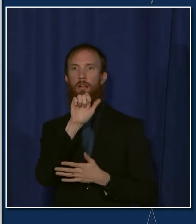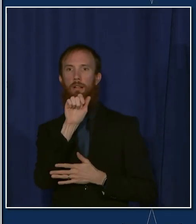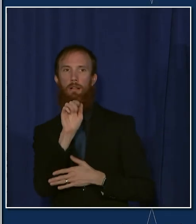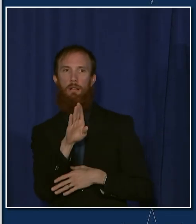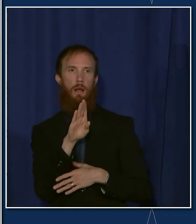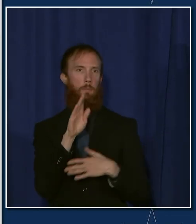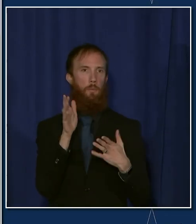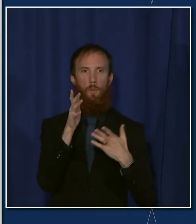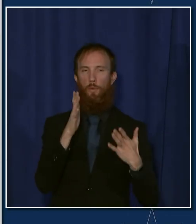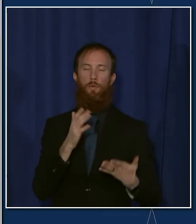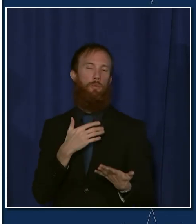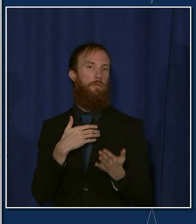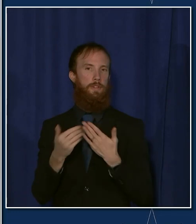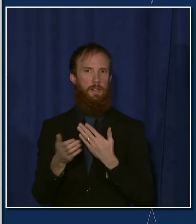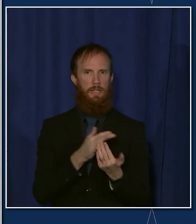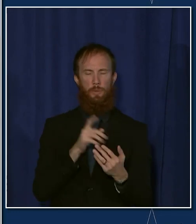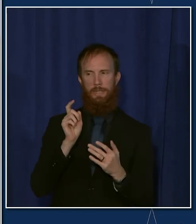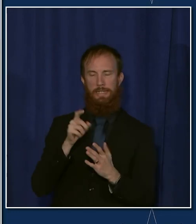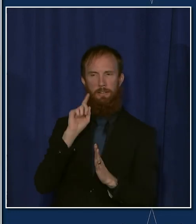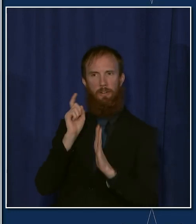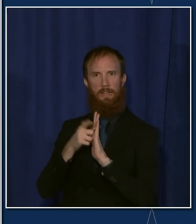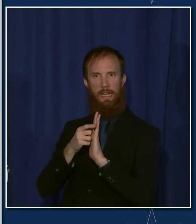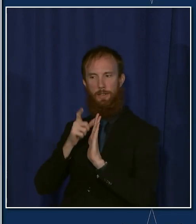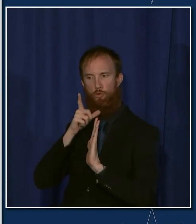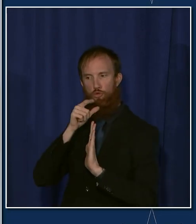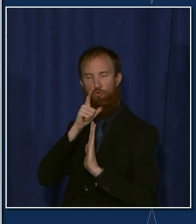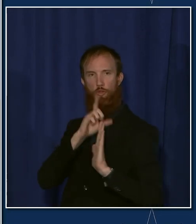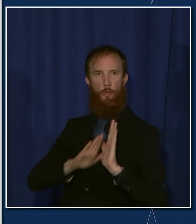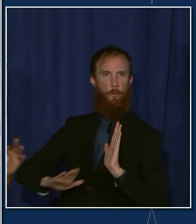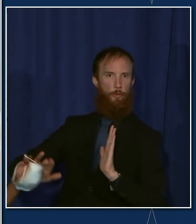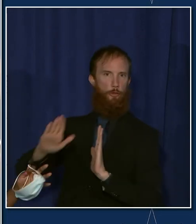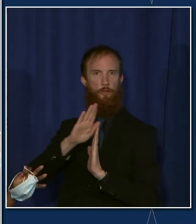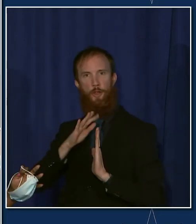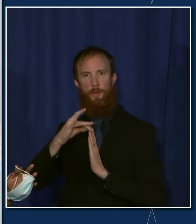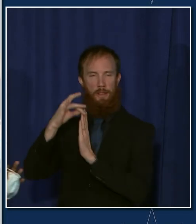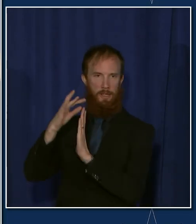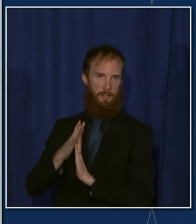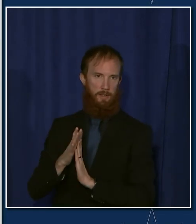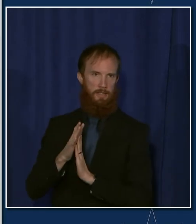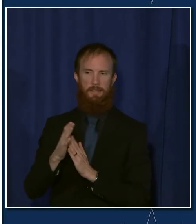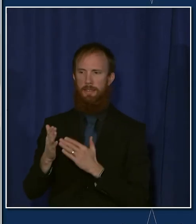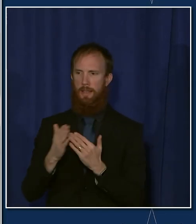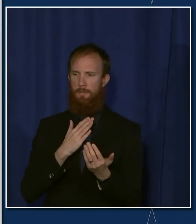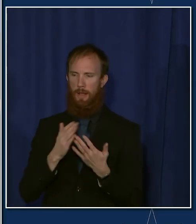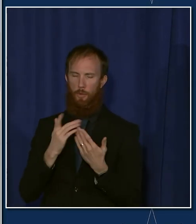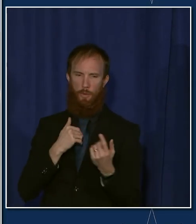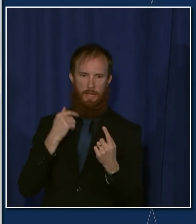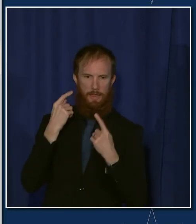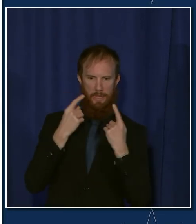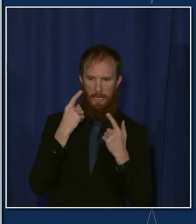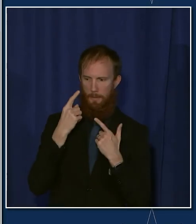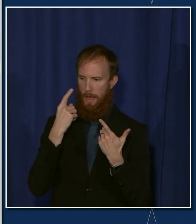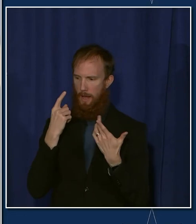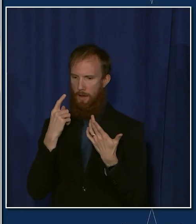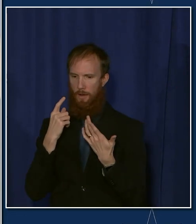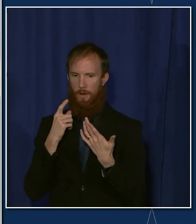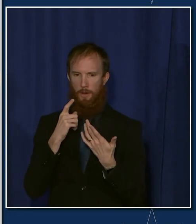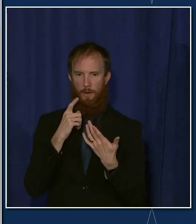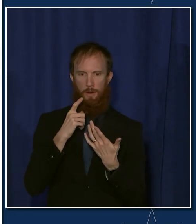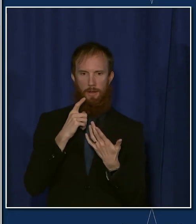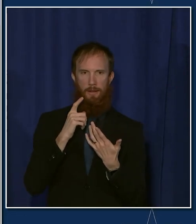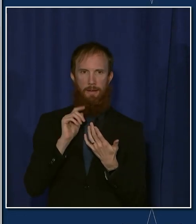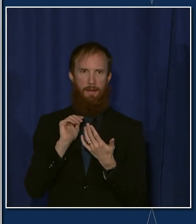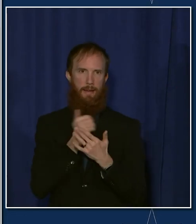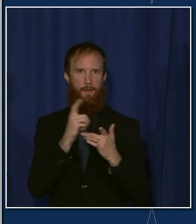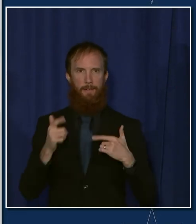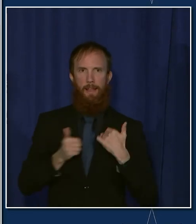to recognize that no matter how far we are away from our ancestry, we still move in tribes. And so saying something